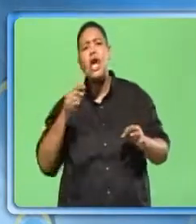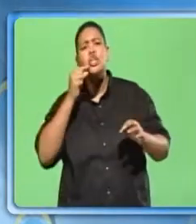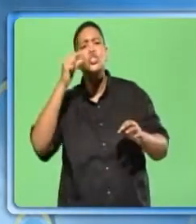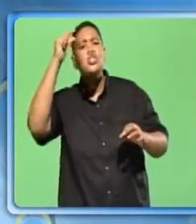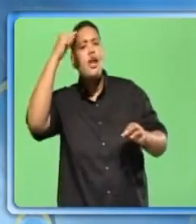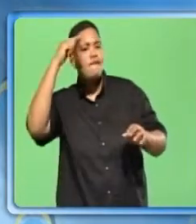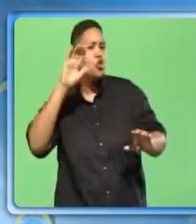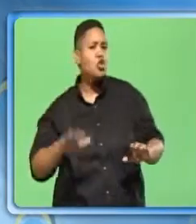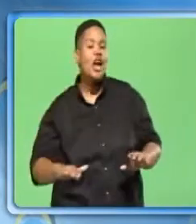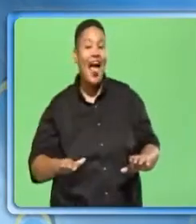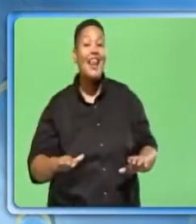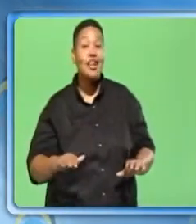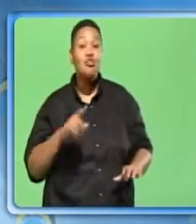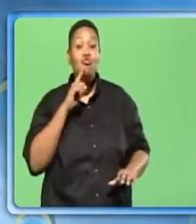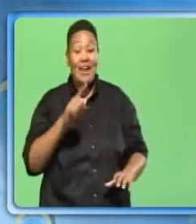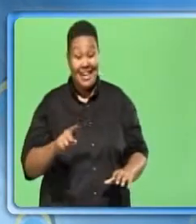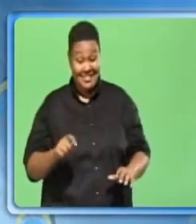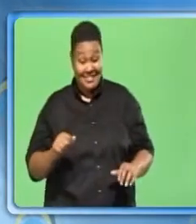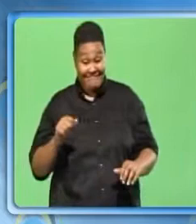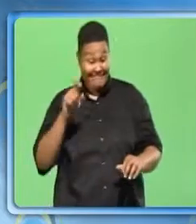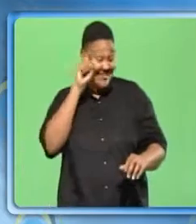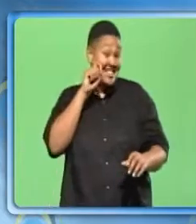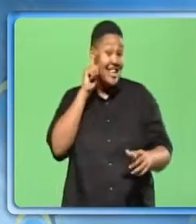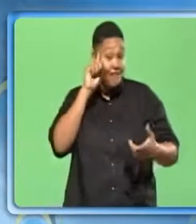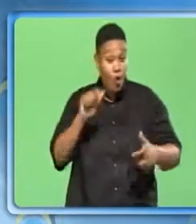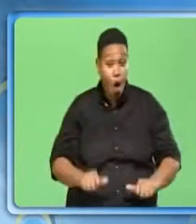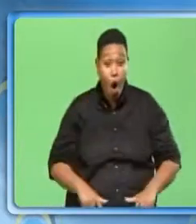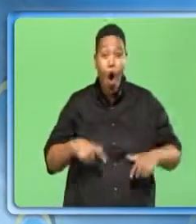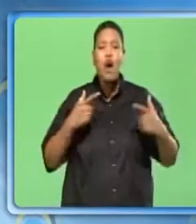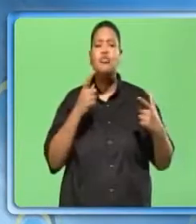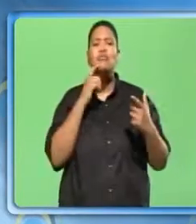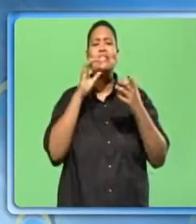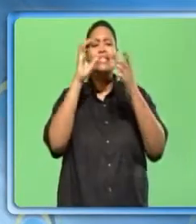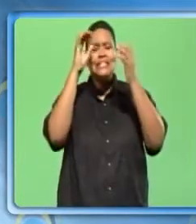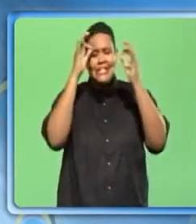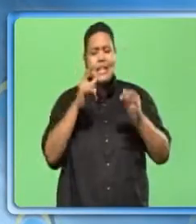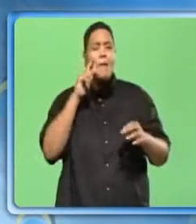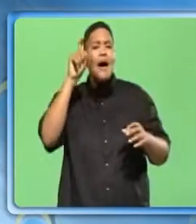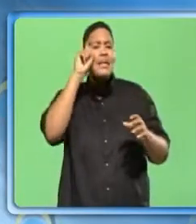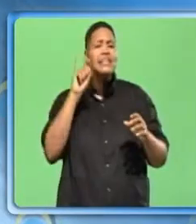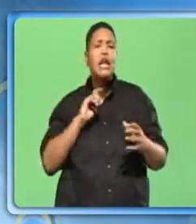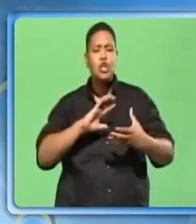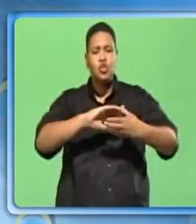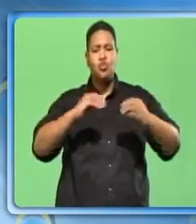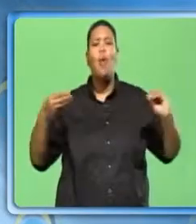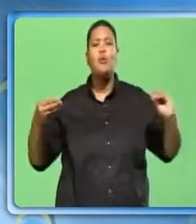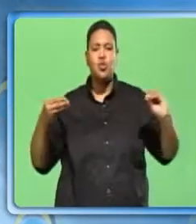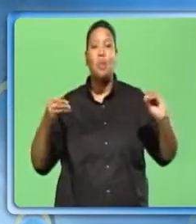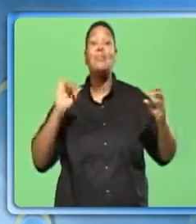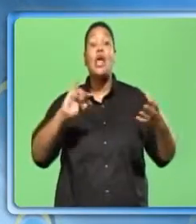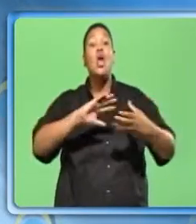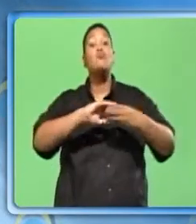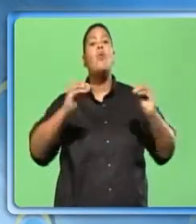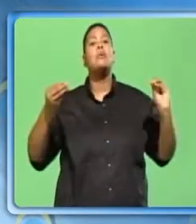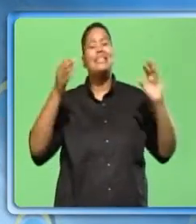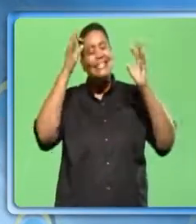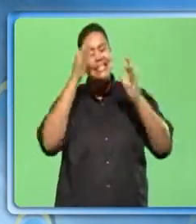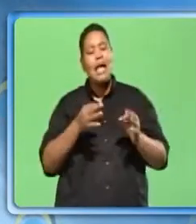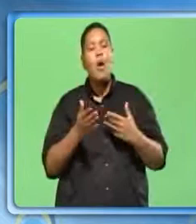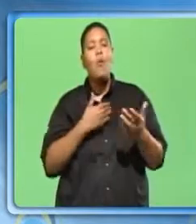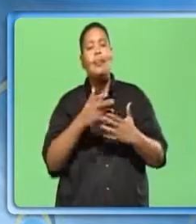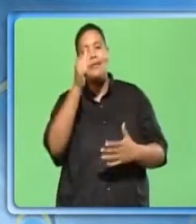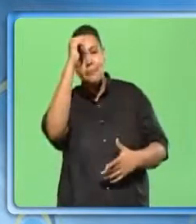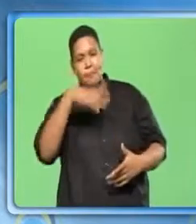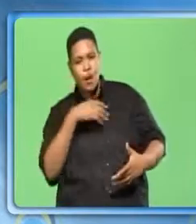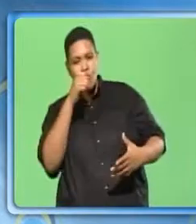The sex of an organism is determined by sex chromosomes, the pair of chromosomes that determine sex in an organism,